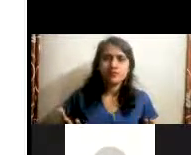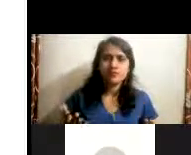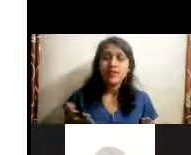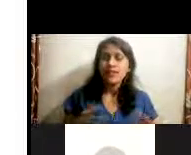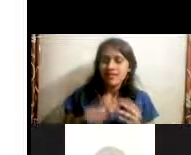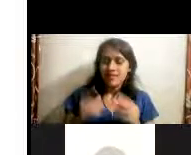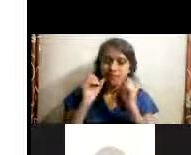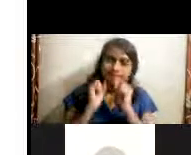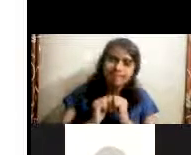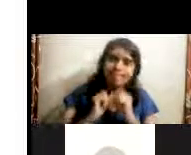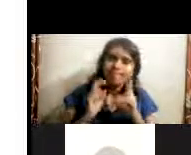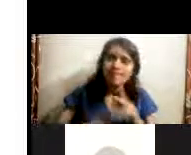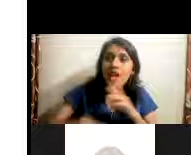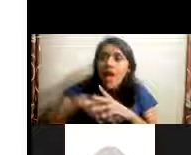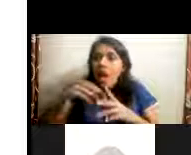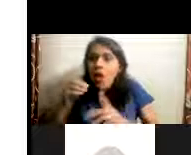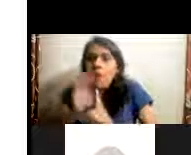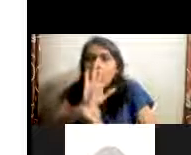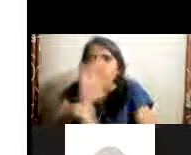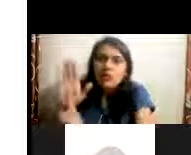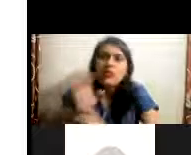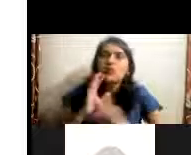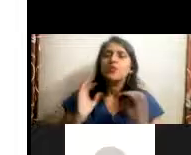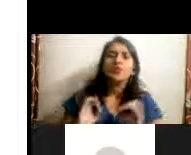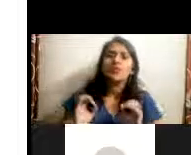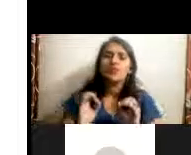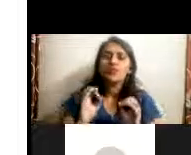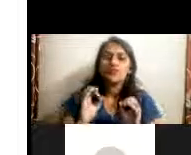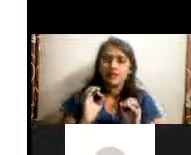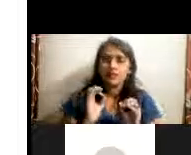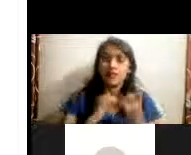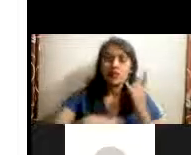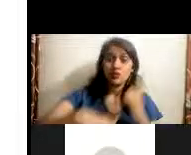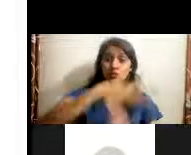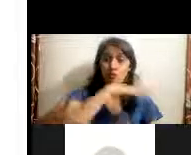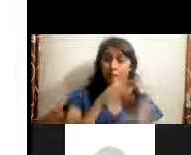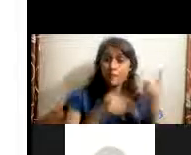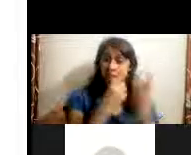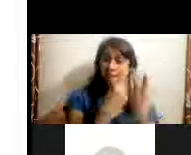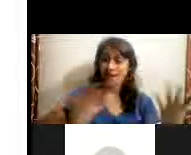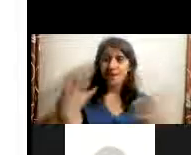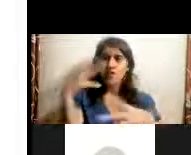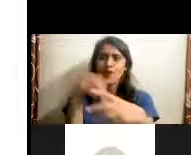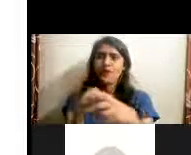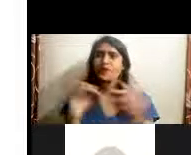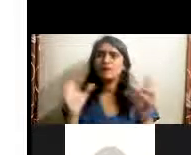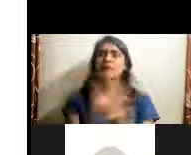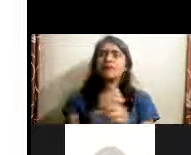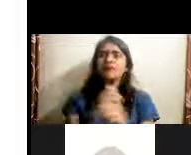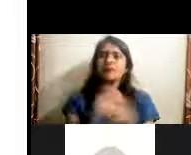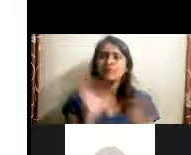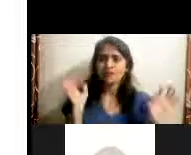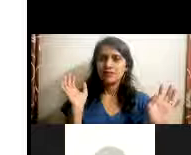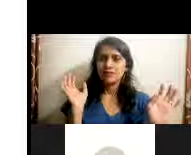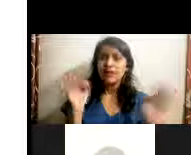out. Then one big group of population are just staying inside, and what